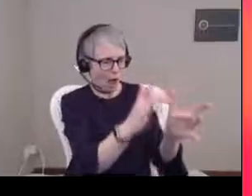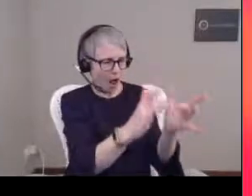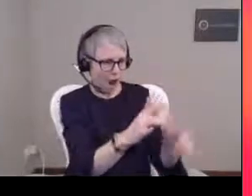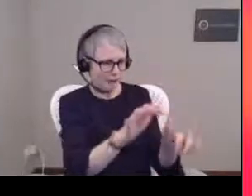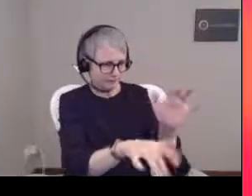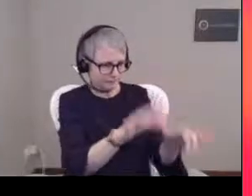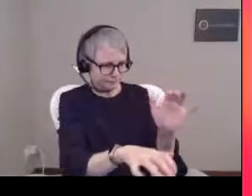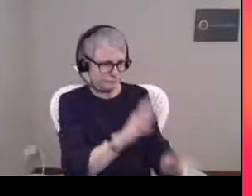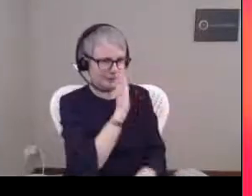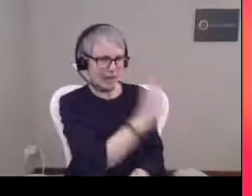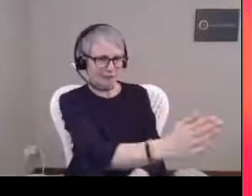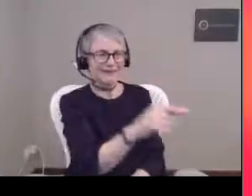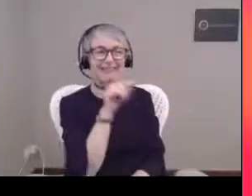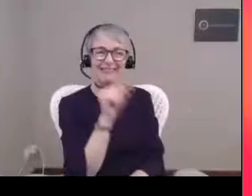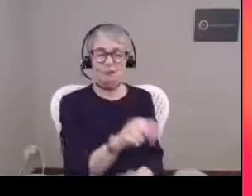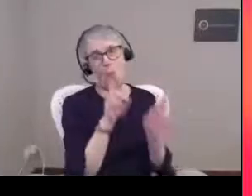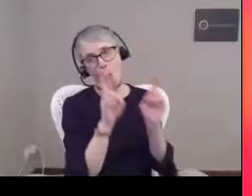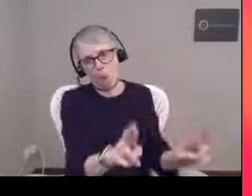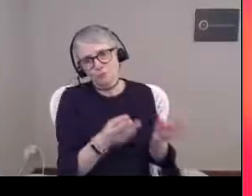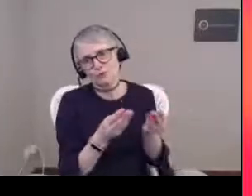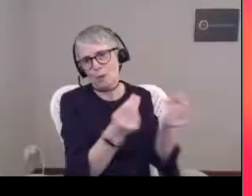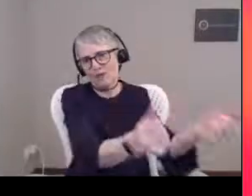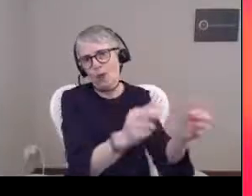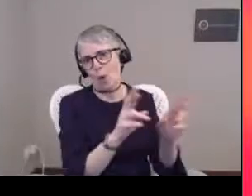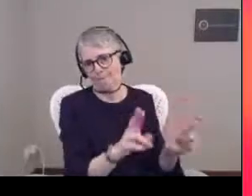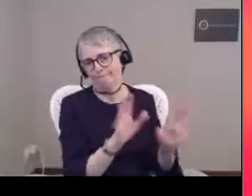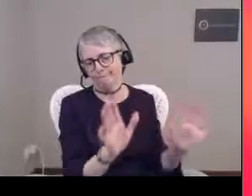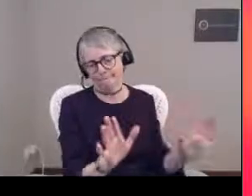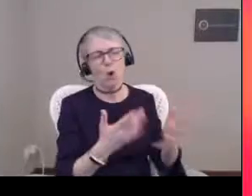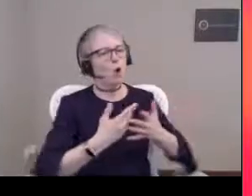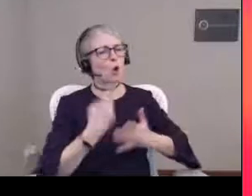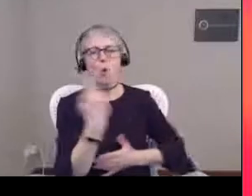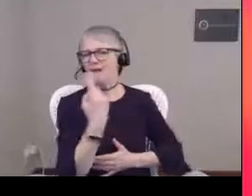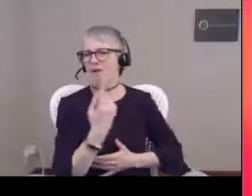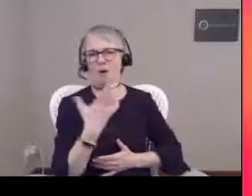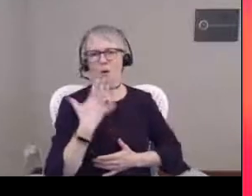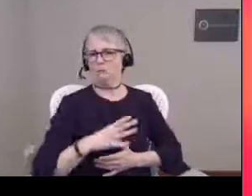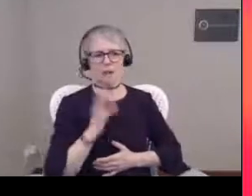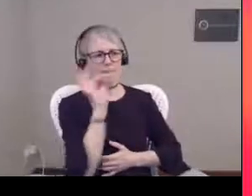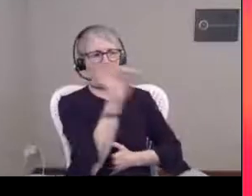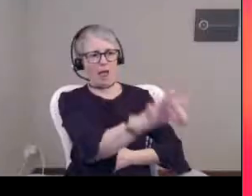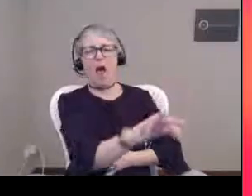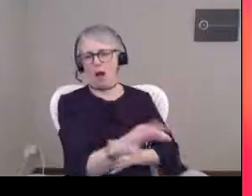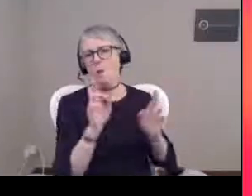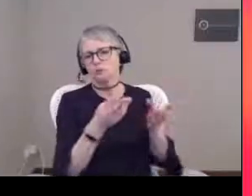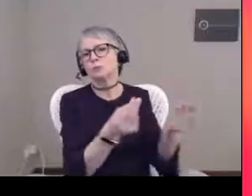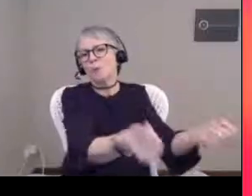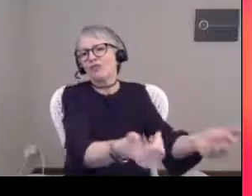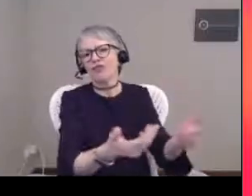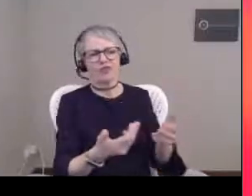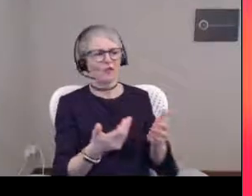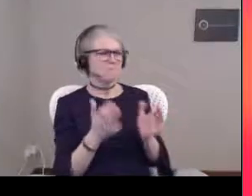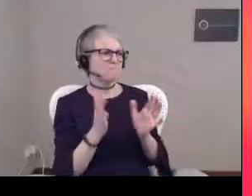is streamlined now for everybody, whoever wants to apply for the roles, so that you don't have to be putting loads and loads of information on